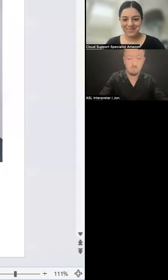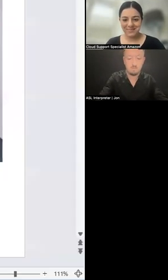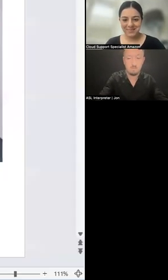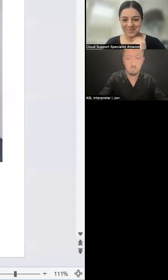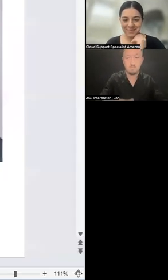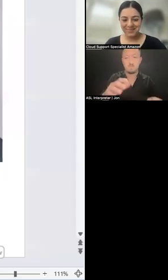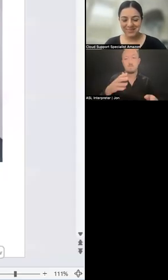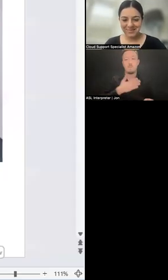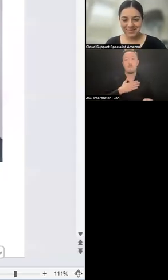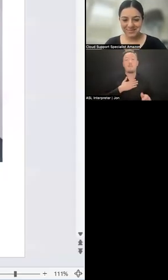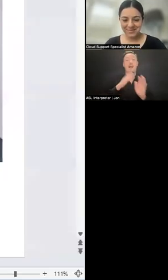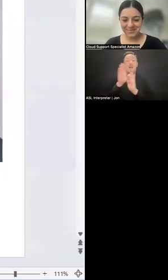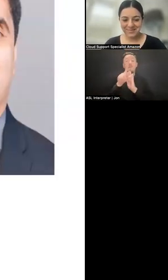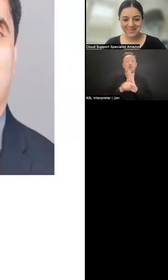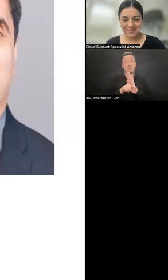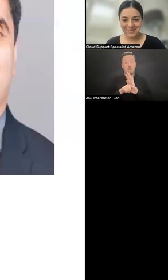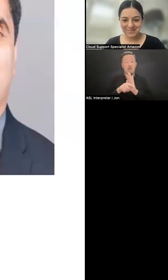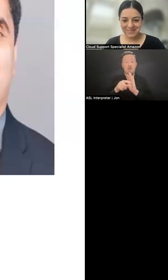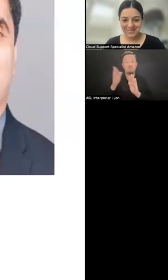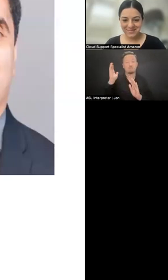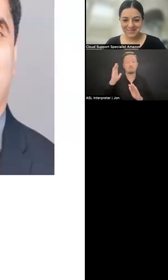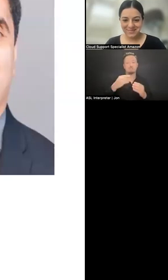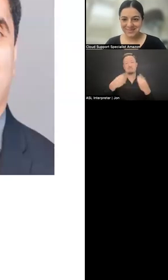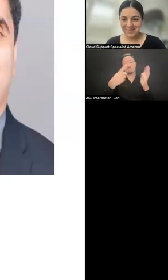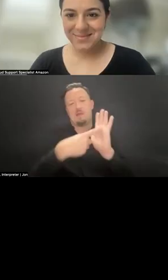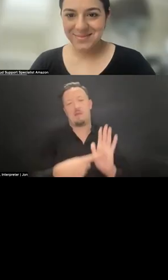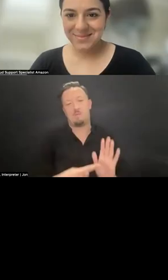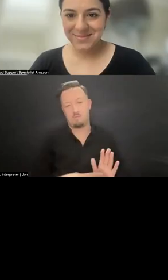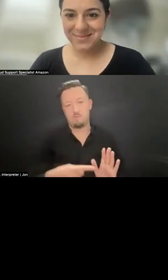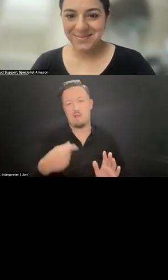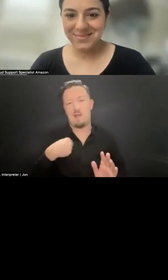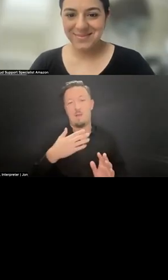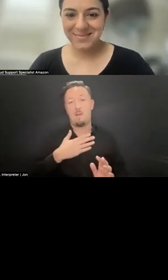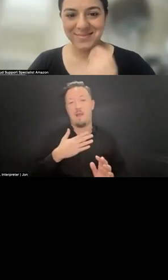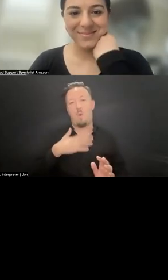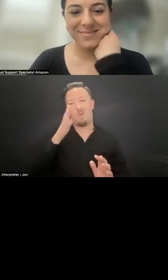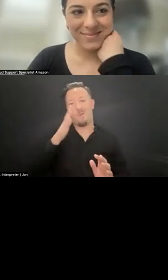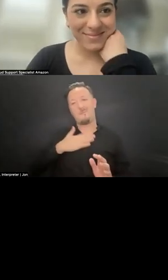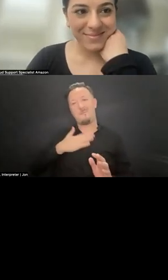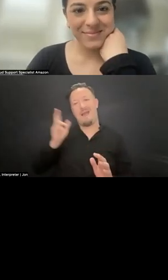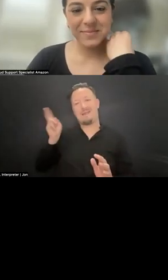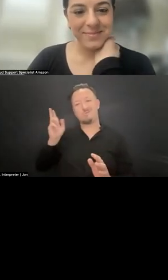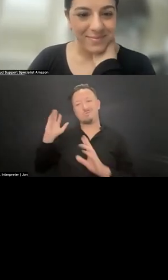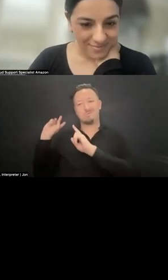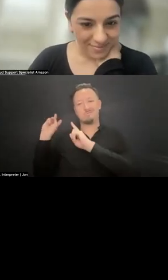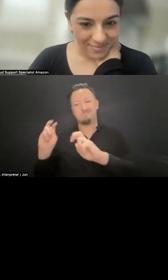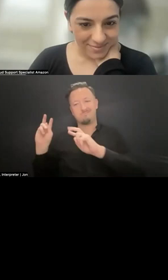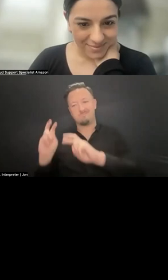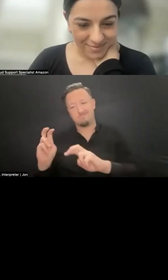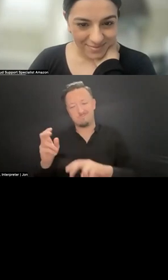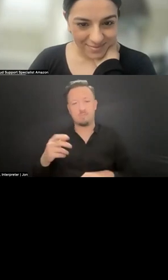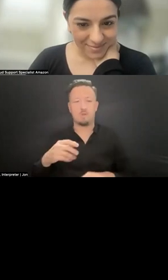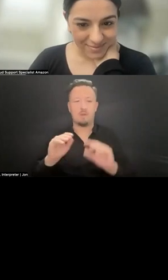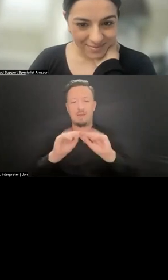lots of examples are used throughout this curriculum. So I want to clarify where I'm coming